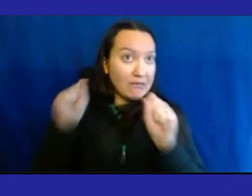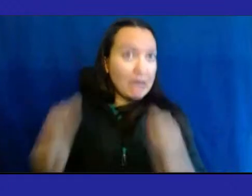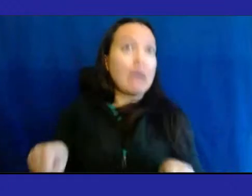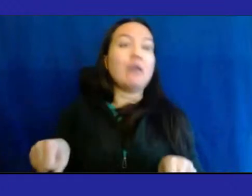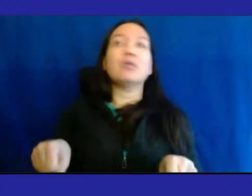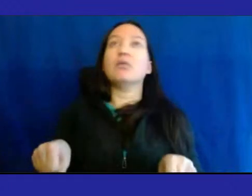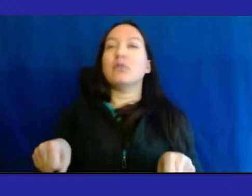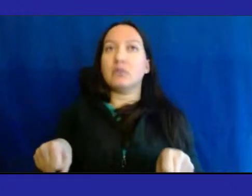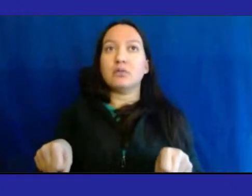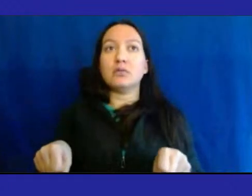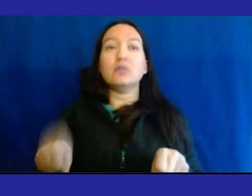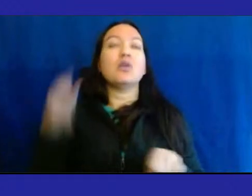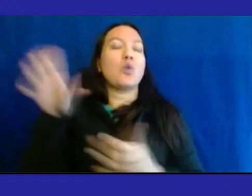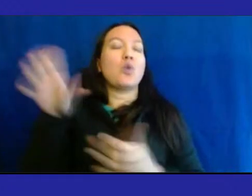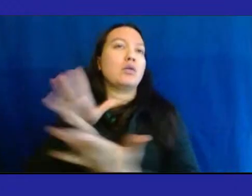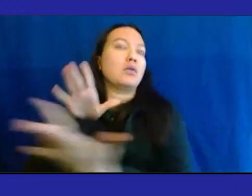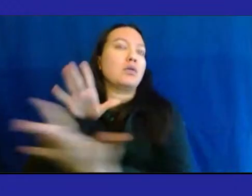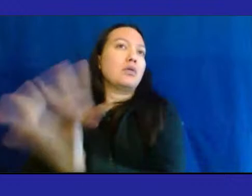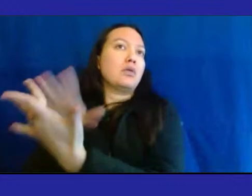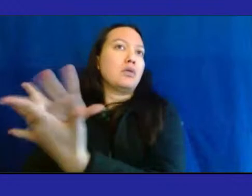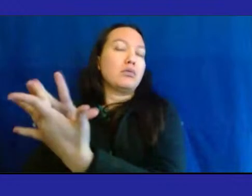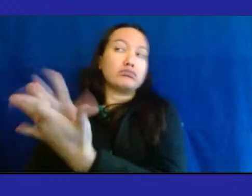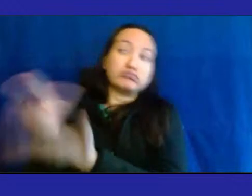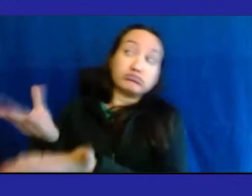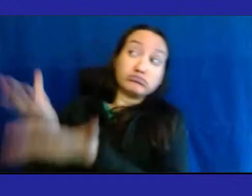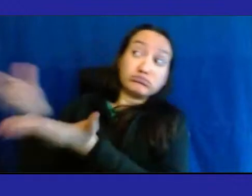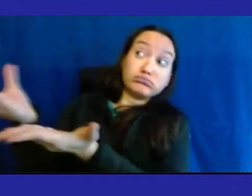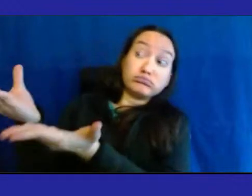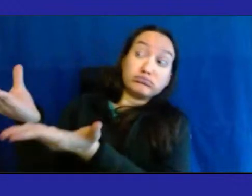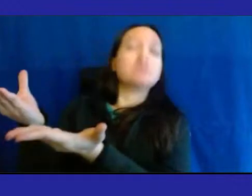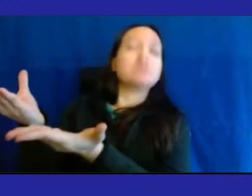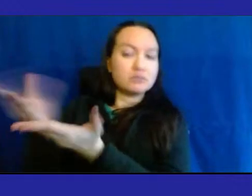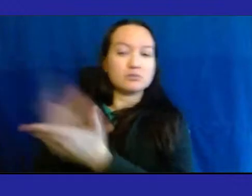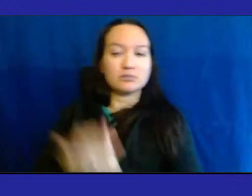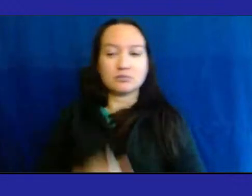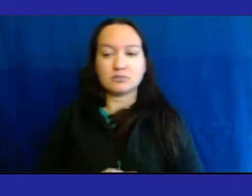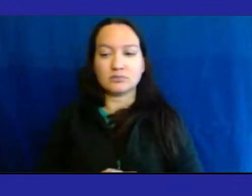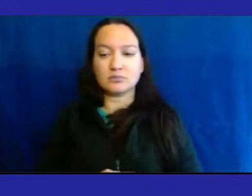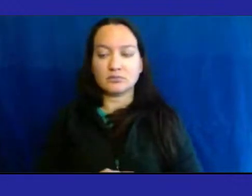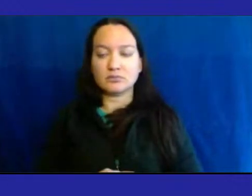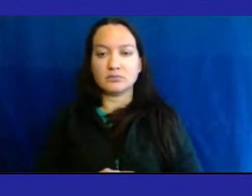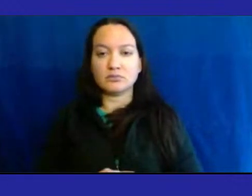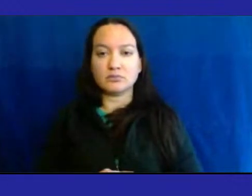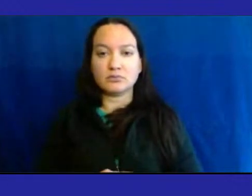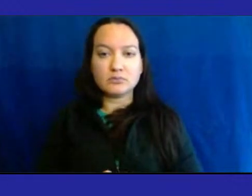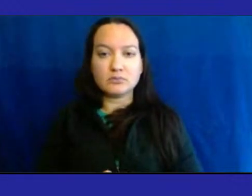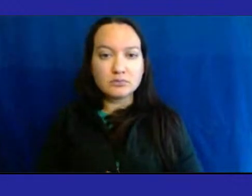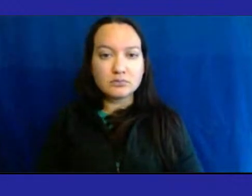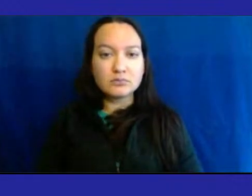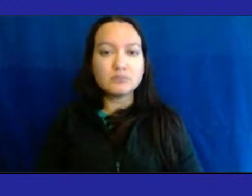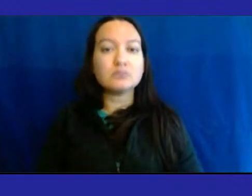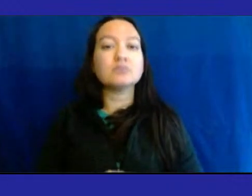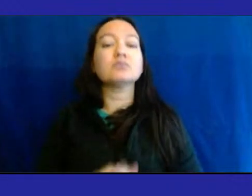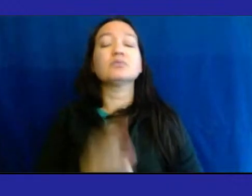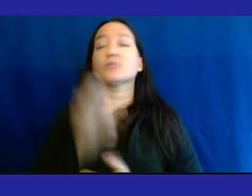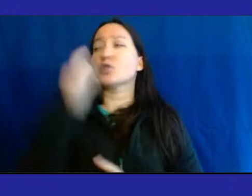originally scheduled appointment, then they're able to offer that earlier appointment. So the reason I just want to highlight this is that there's been a lot of